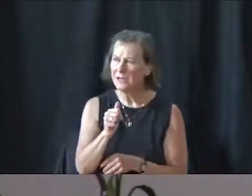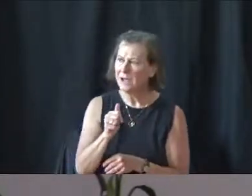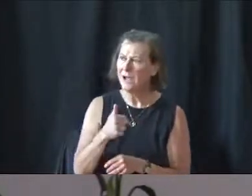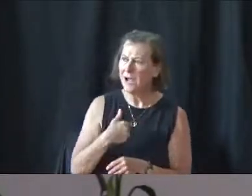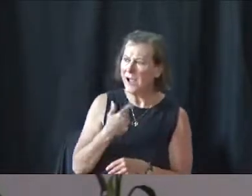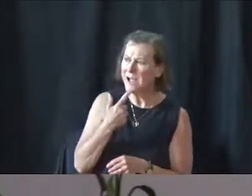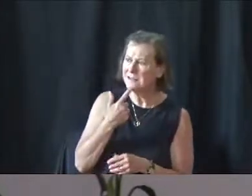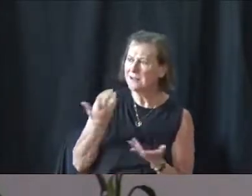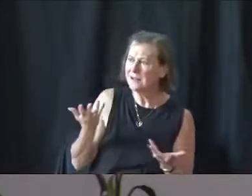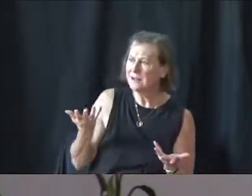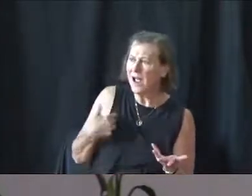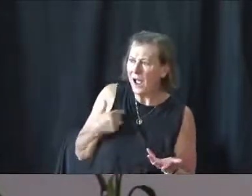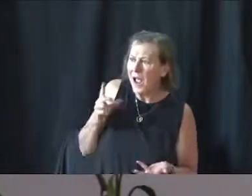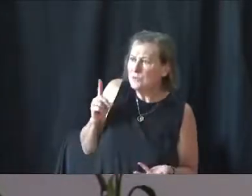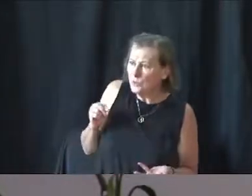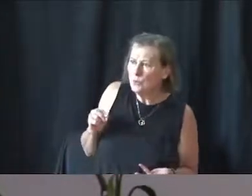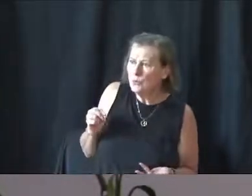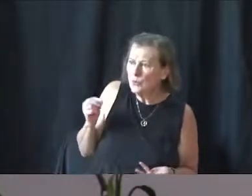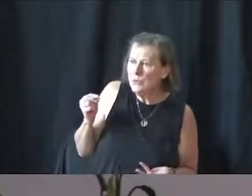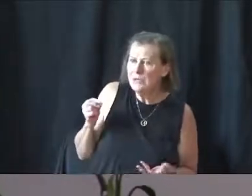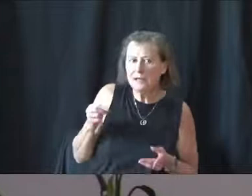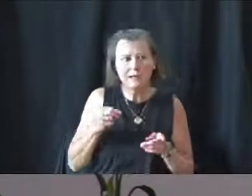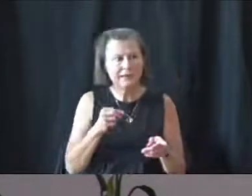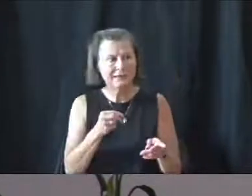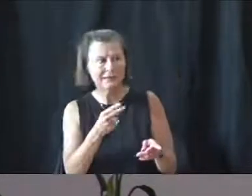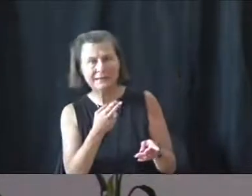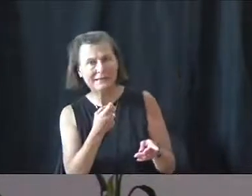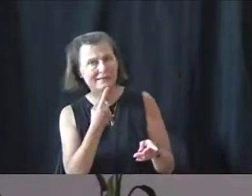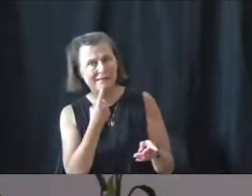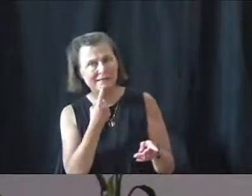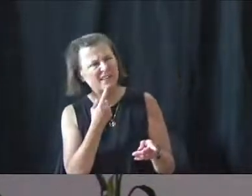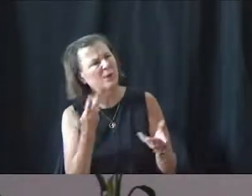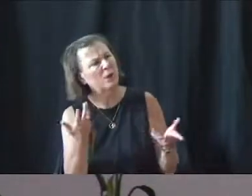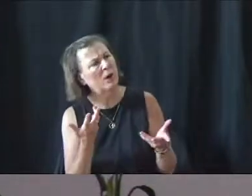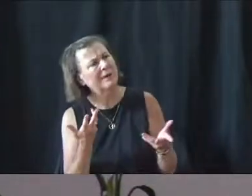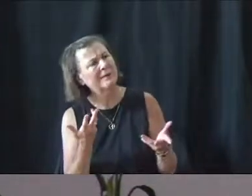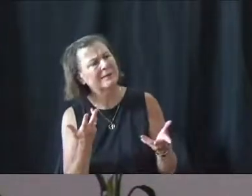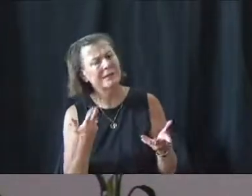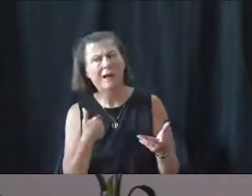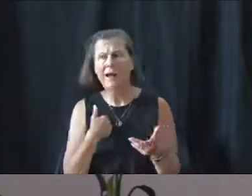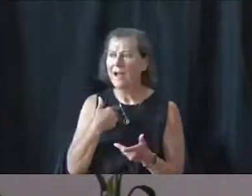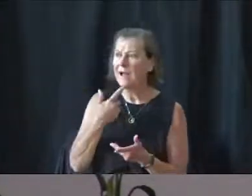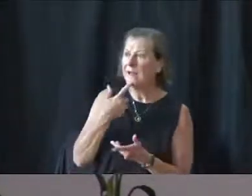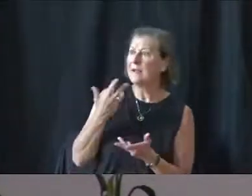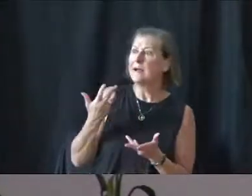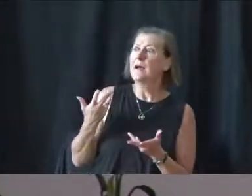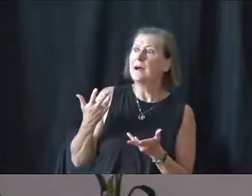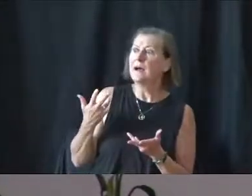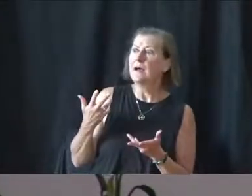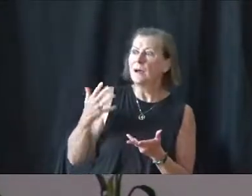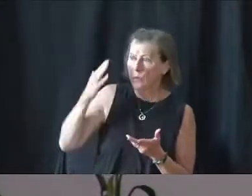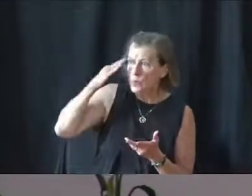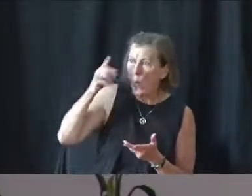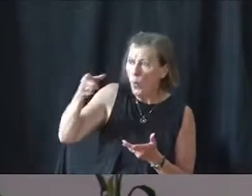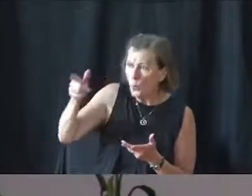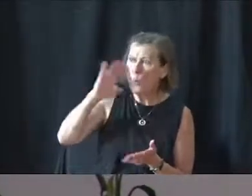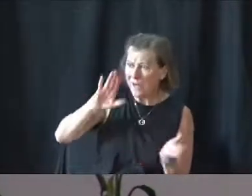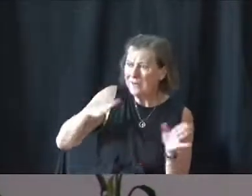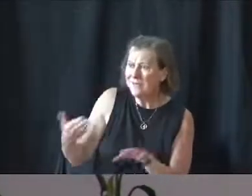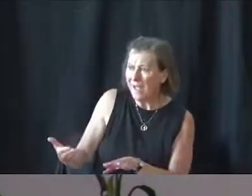And I said, I do. And he said, what? I said, know that you're going to